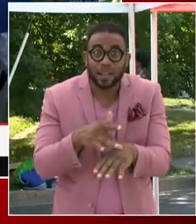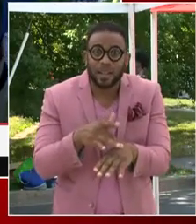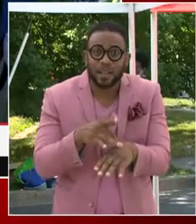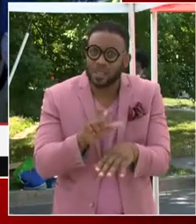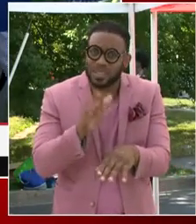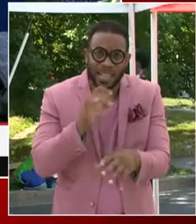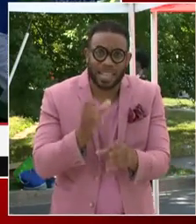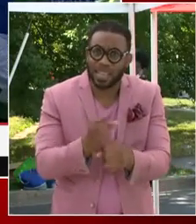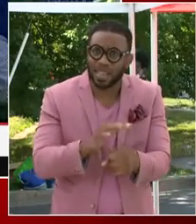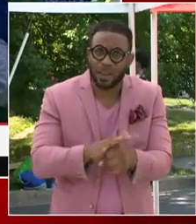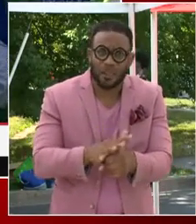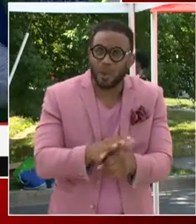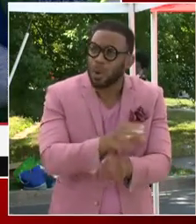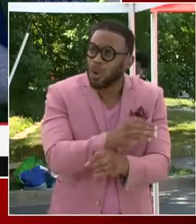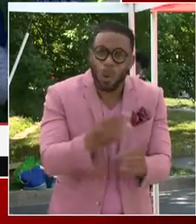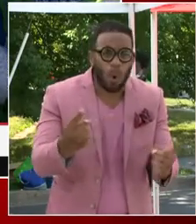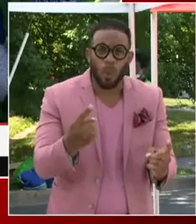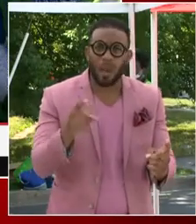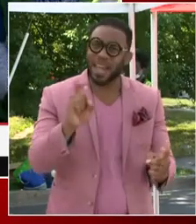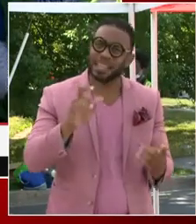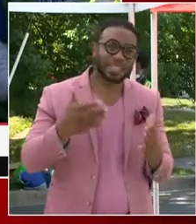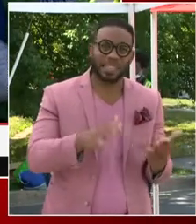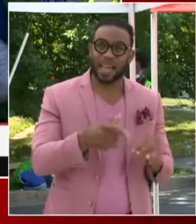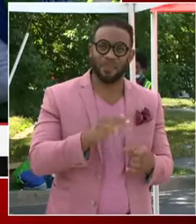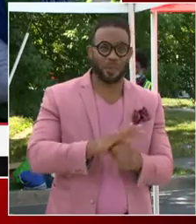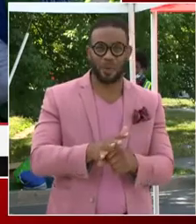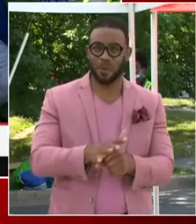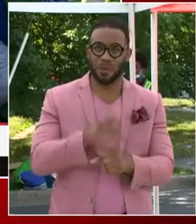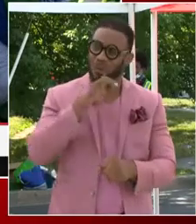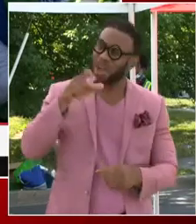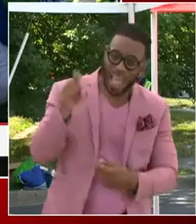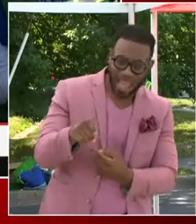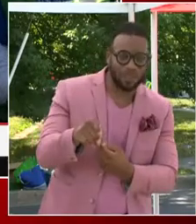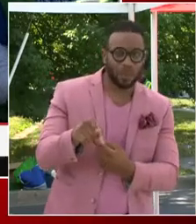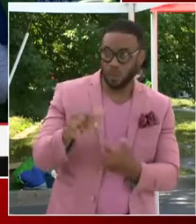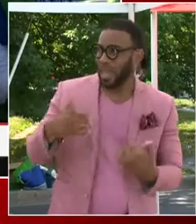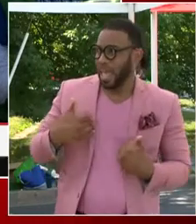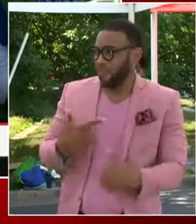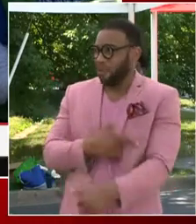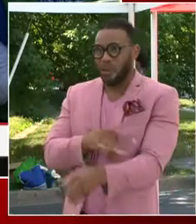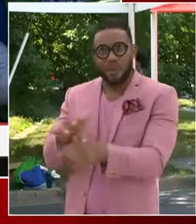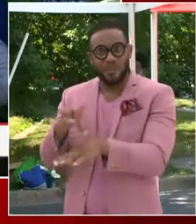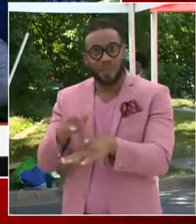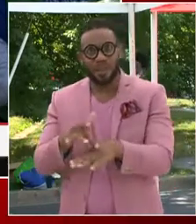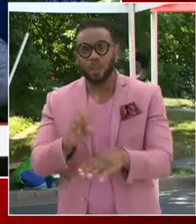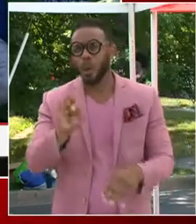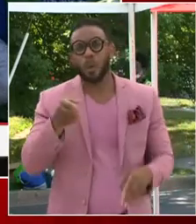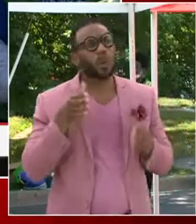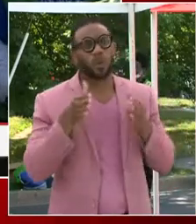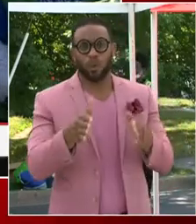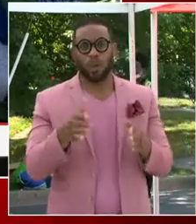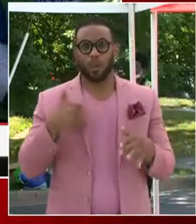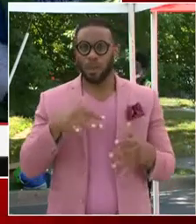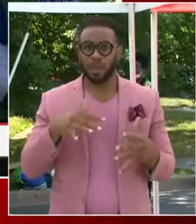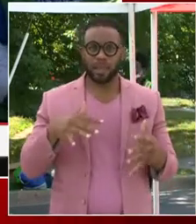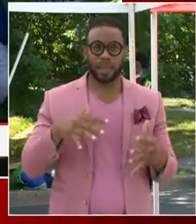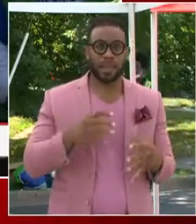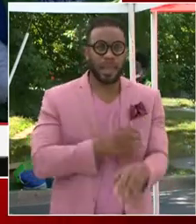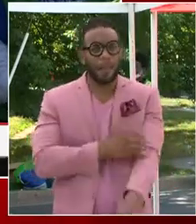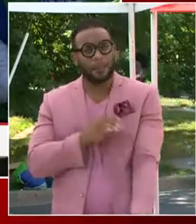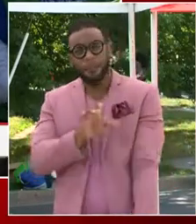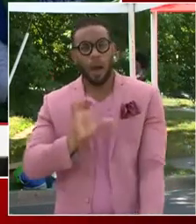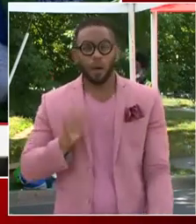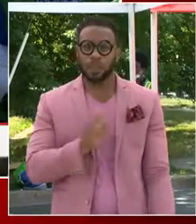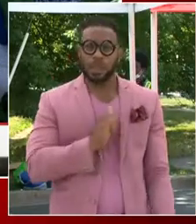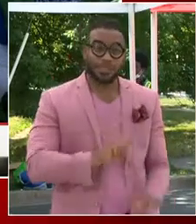COVID. And nobody has to die from COVID in Washington, D.C. So the only way that we can empower